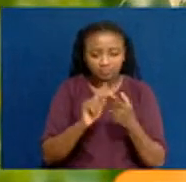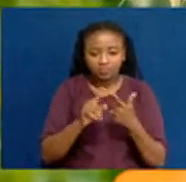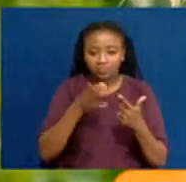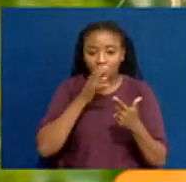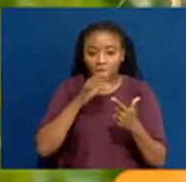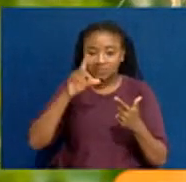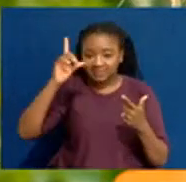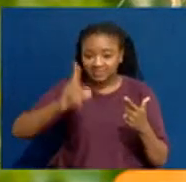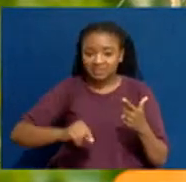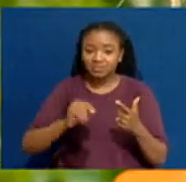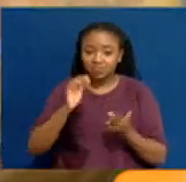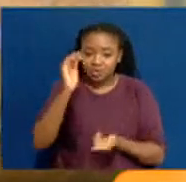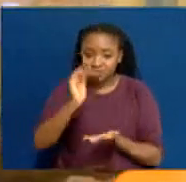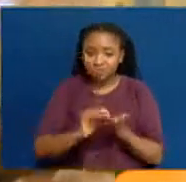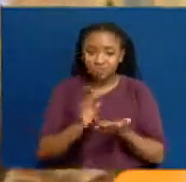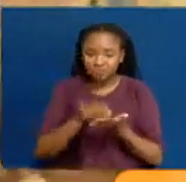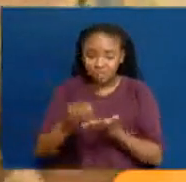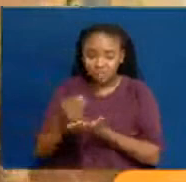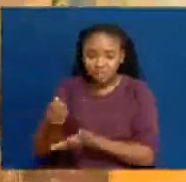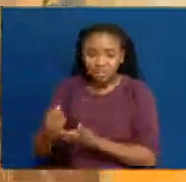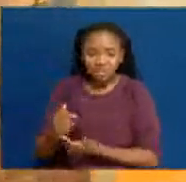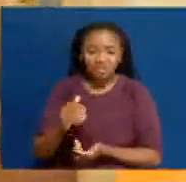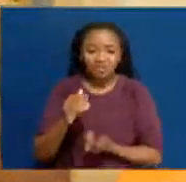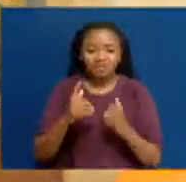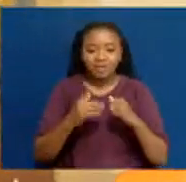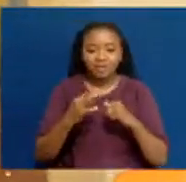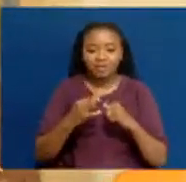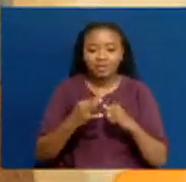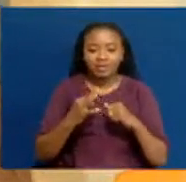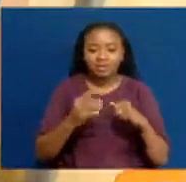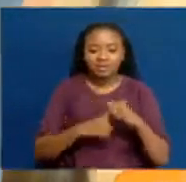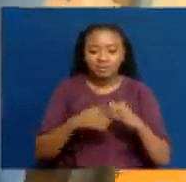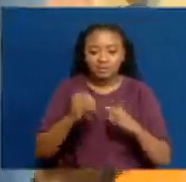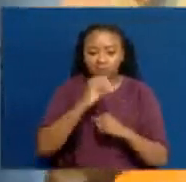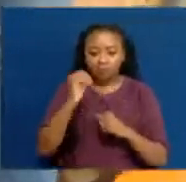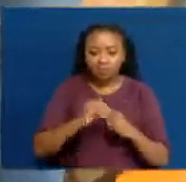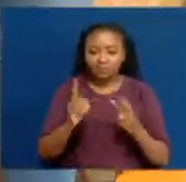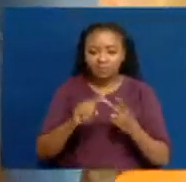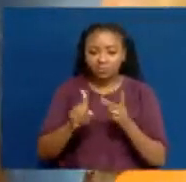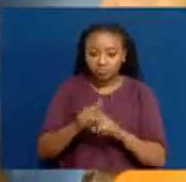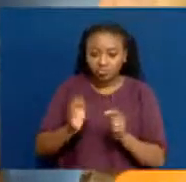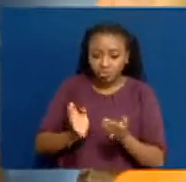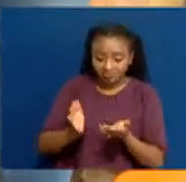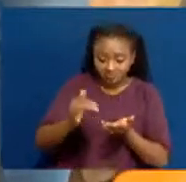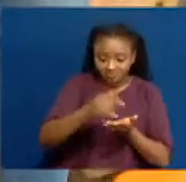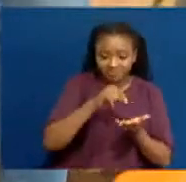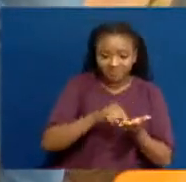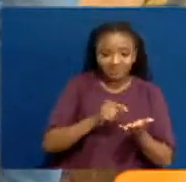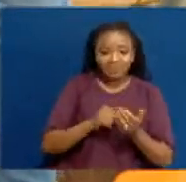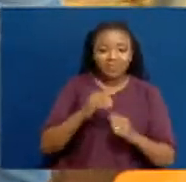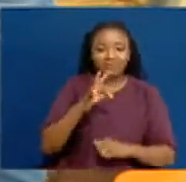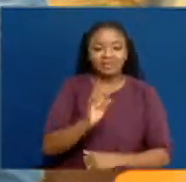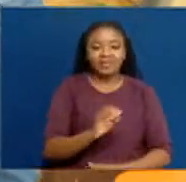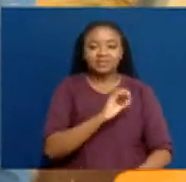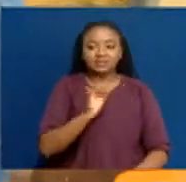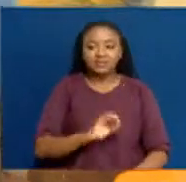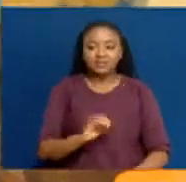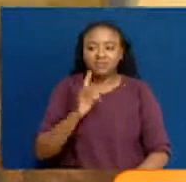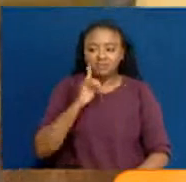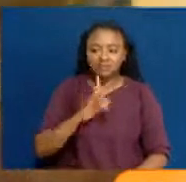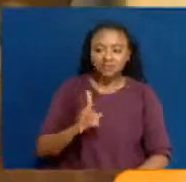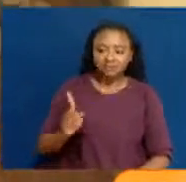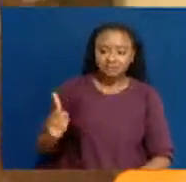up to 60%, and improve yield by up to 30%. So this is the device. It comes with